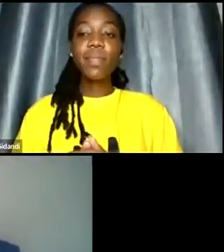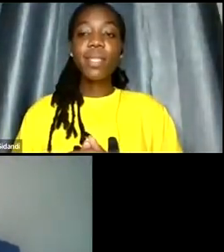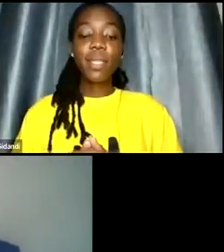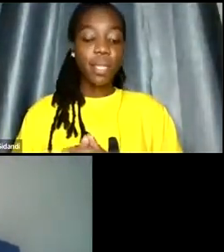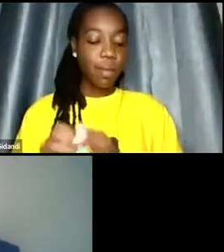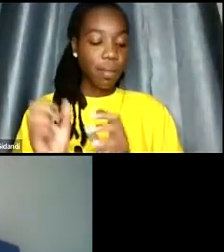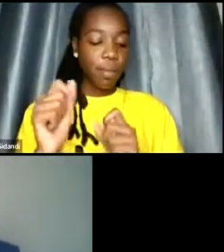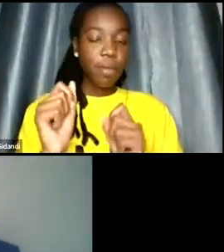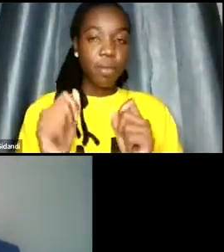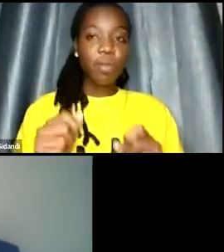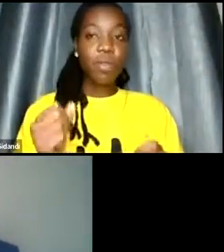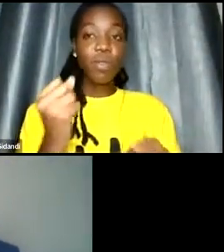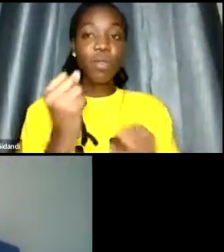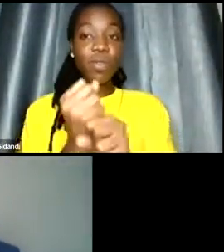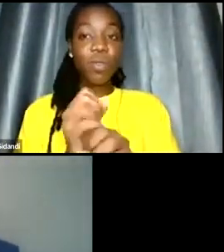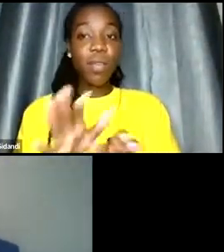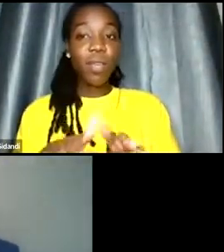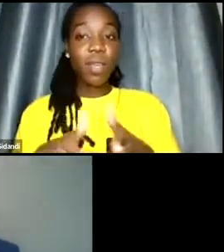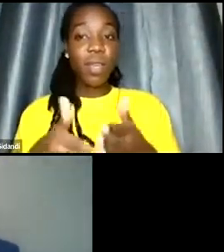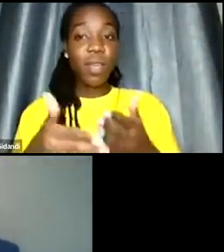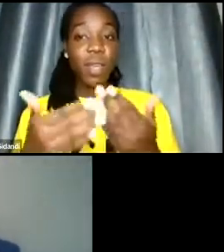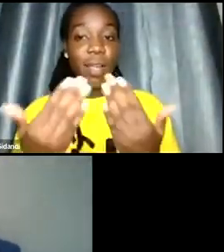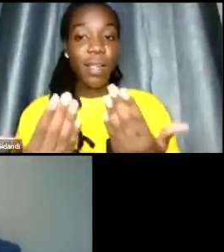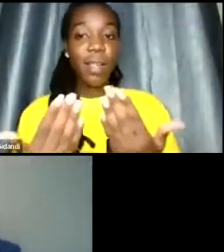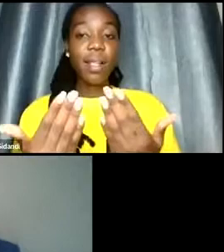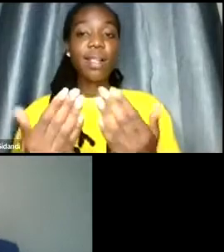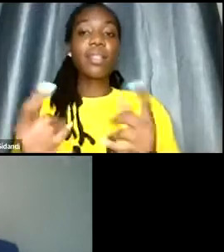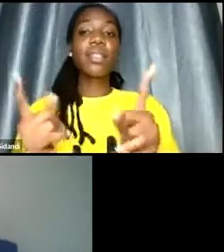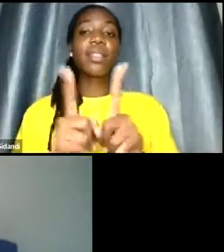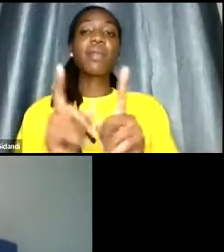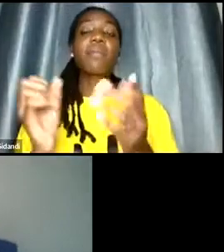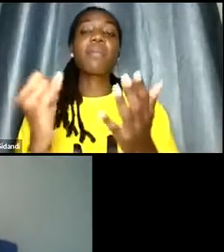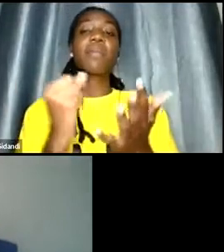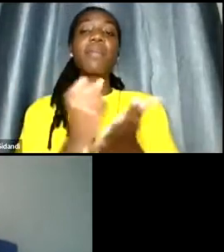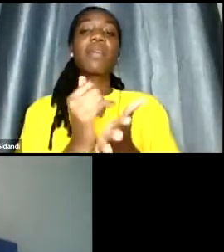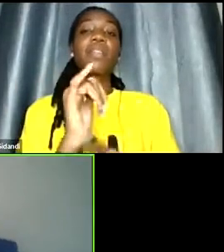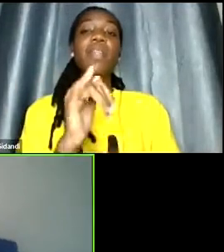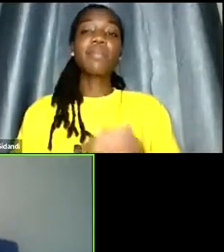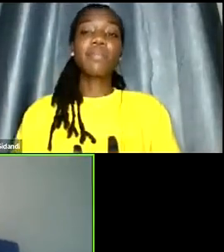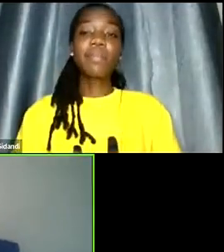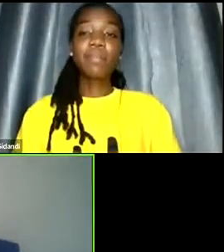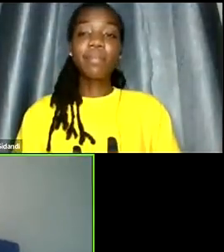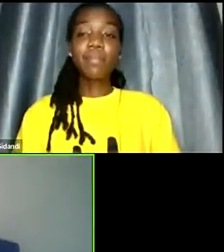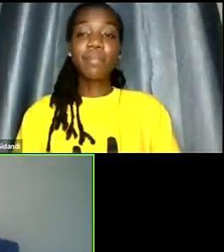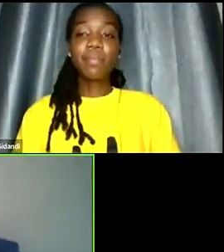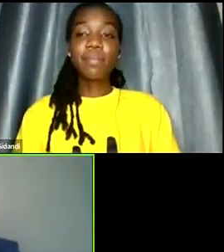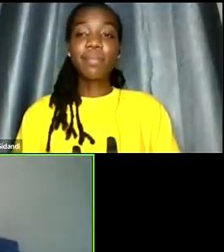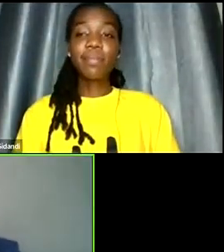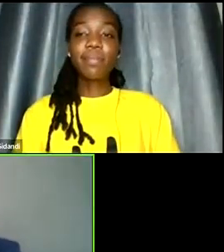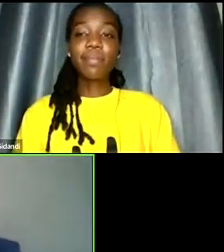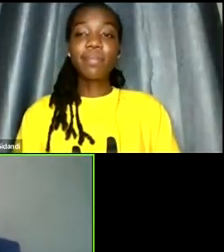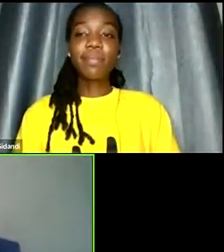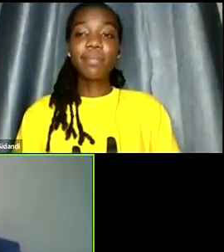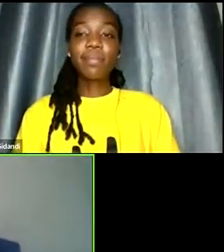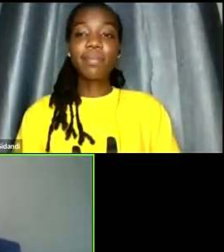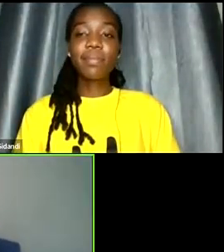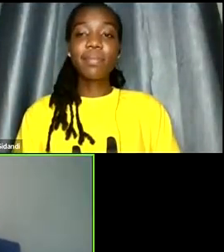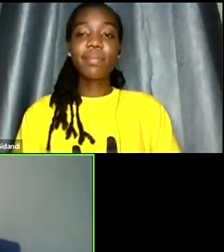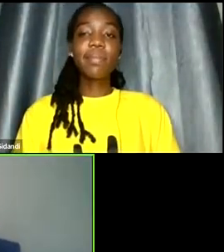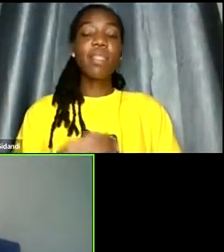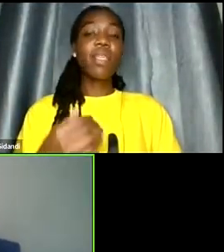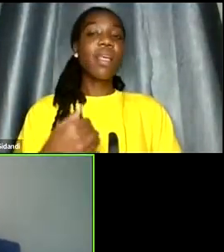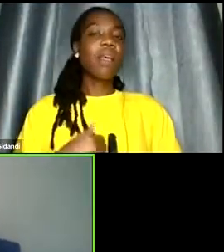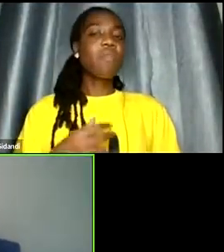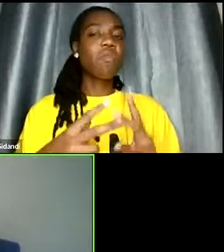now handle such a kind of an employee? Okay. So there are very, very crystal